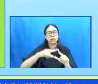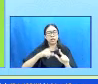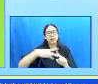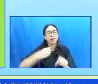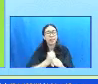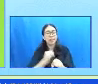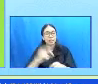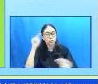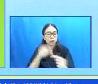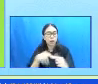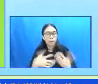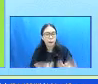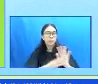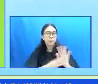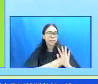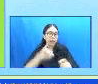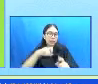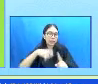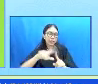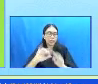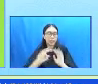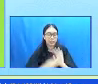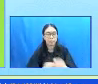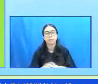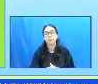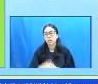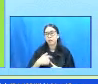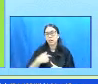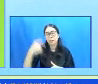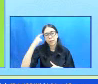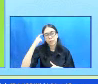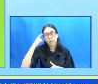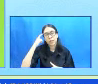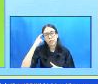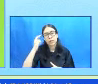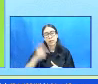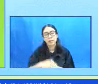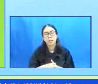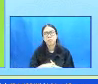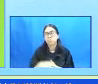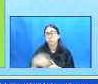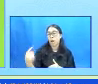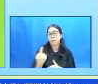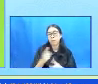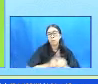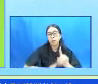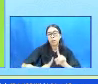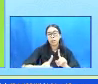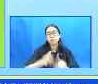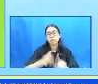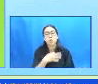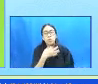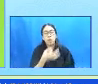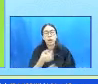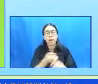is also the voice of many of the network that fight for the climate justice, that climate finance need to be adequate,